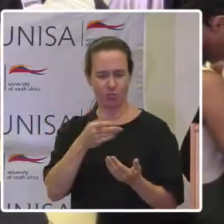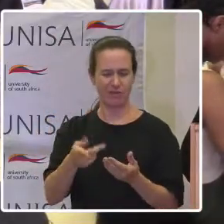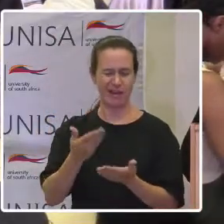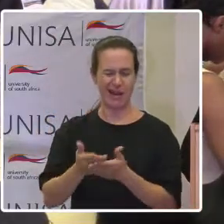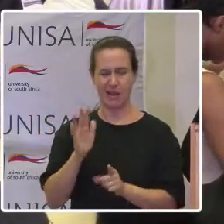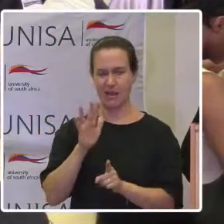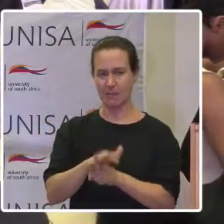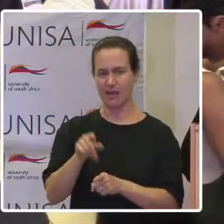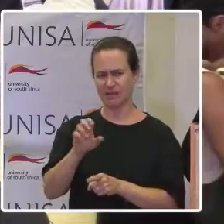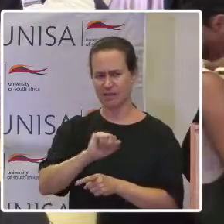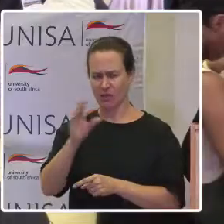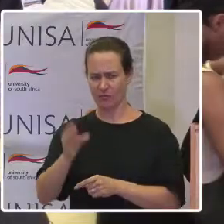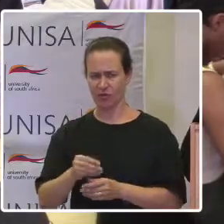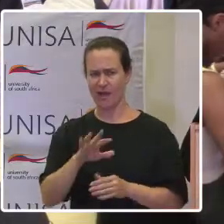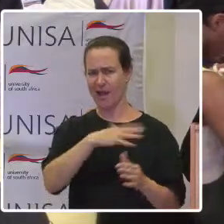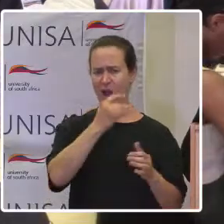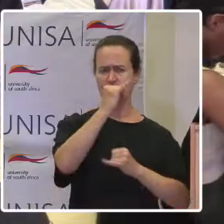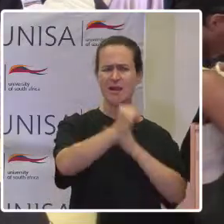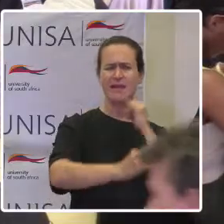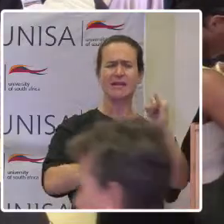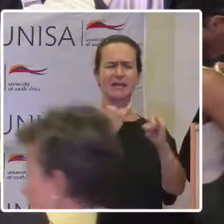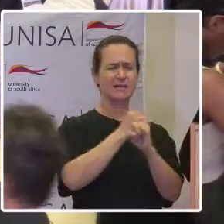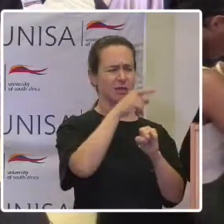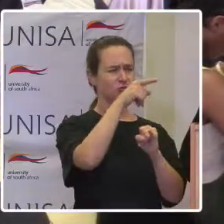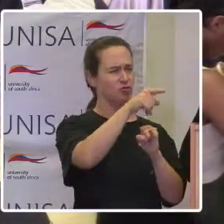Space Agency position on